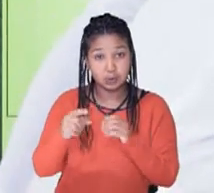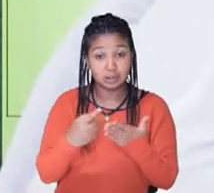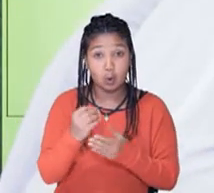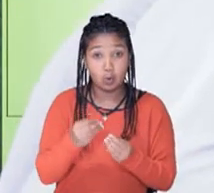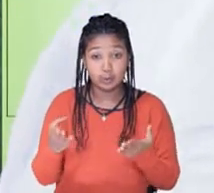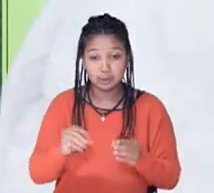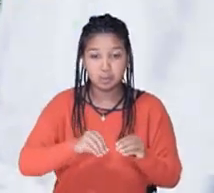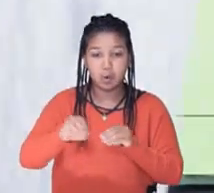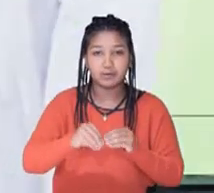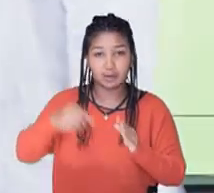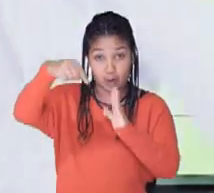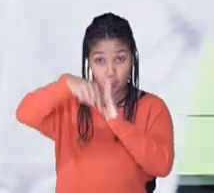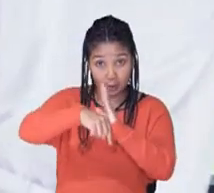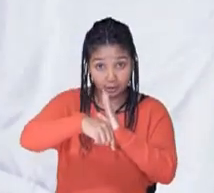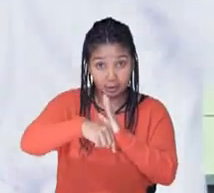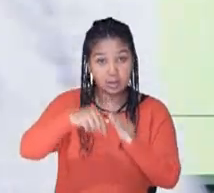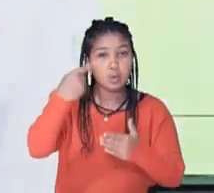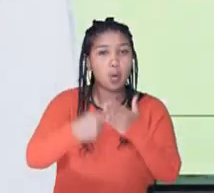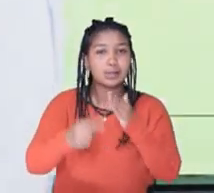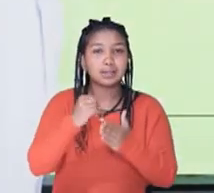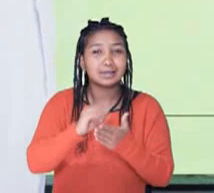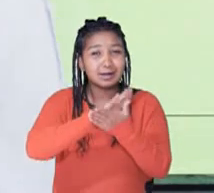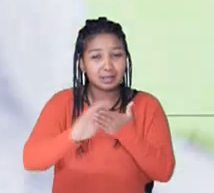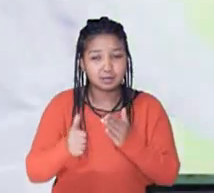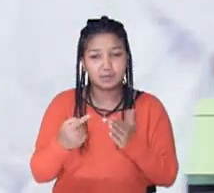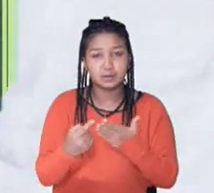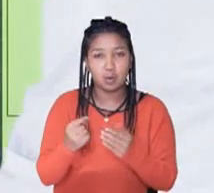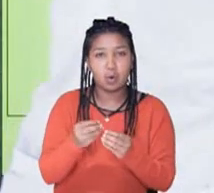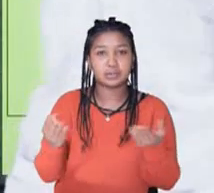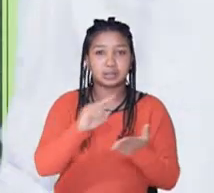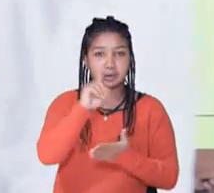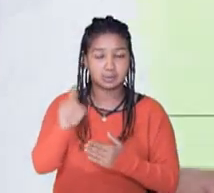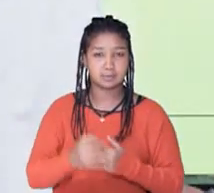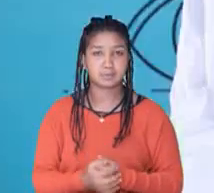this object is moving downward. So what is the net acceleration of this object?